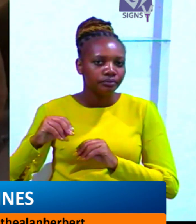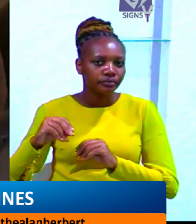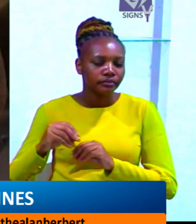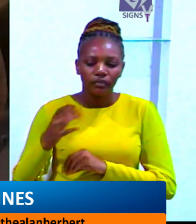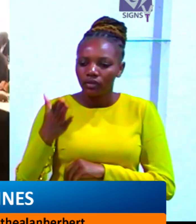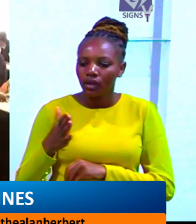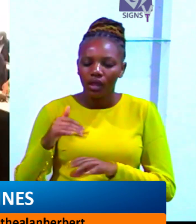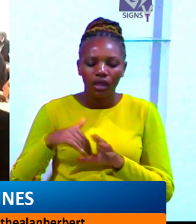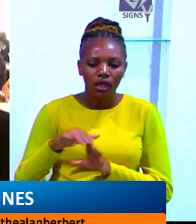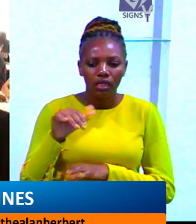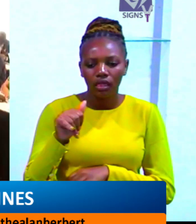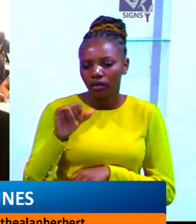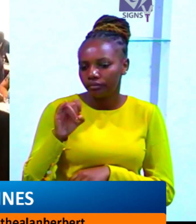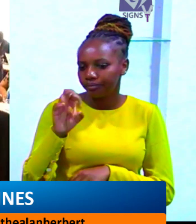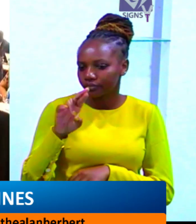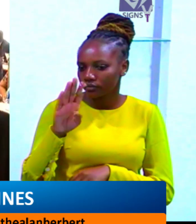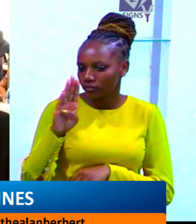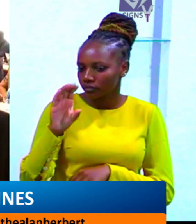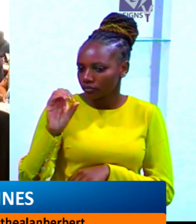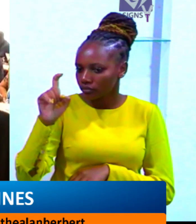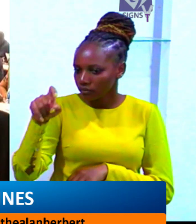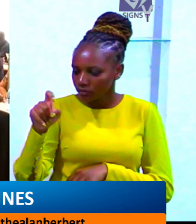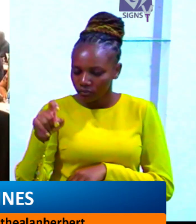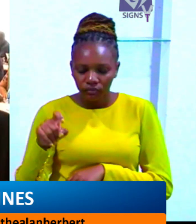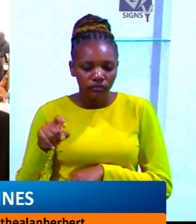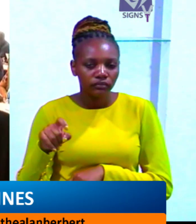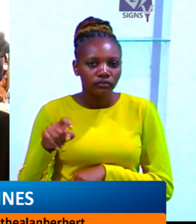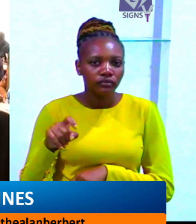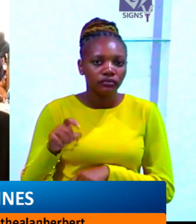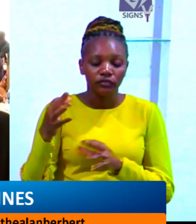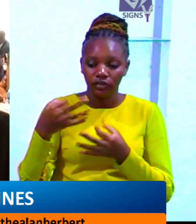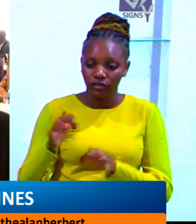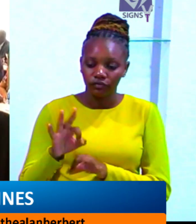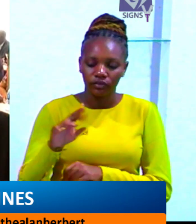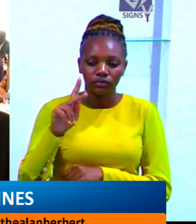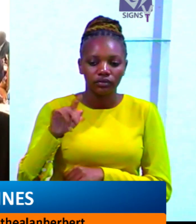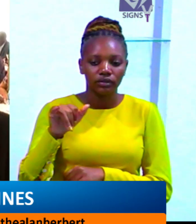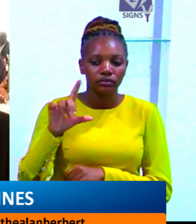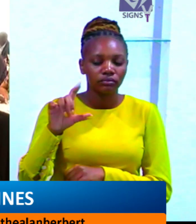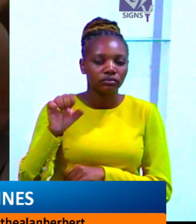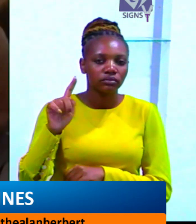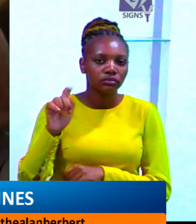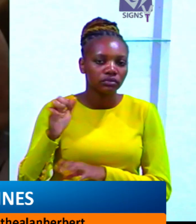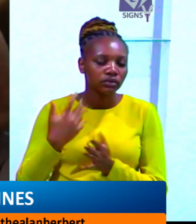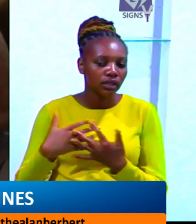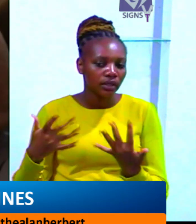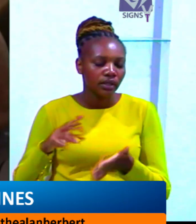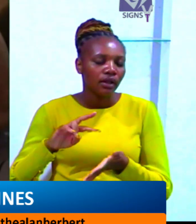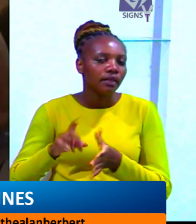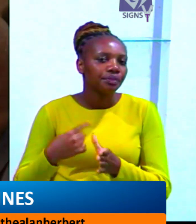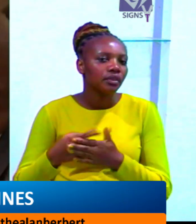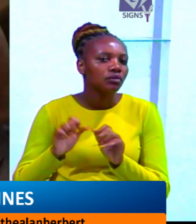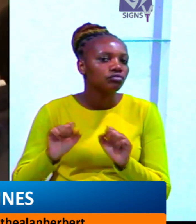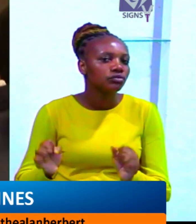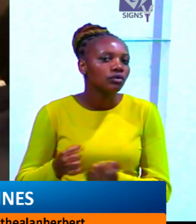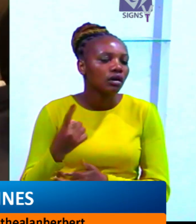airport. You know, if it was a private entity, there should have been